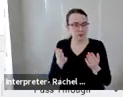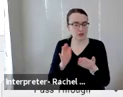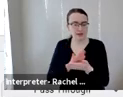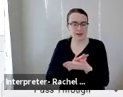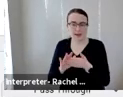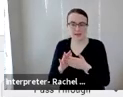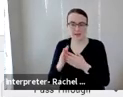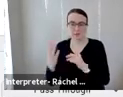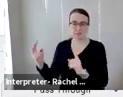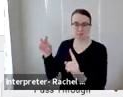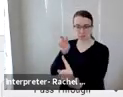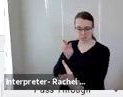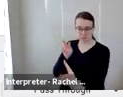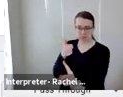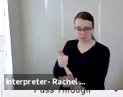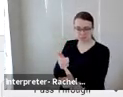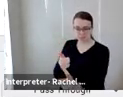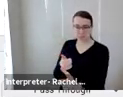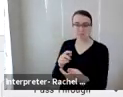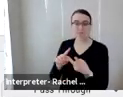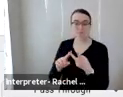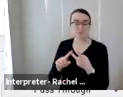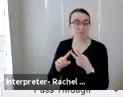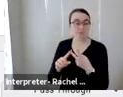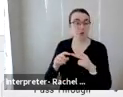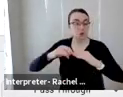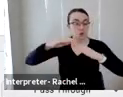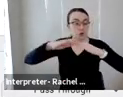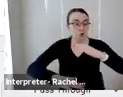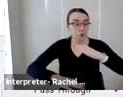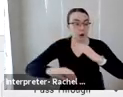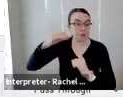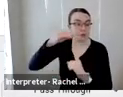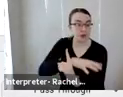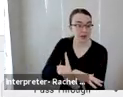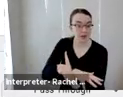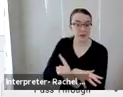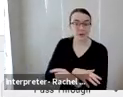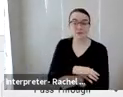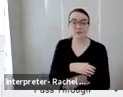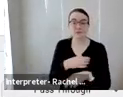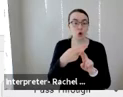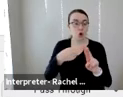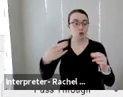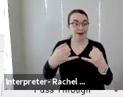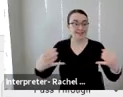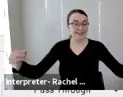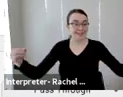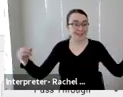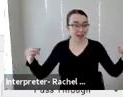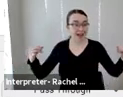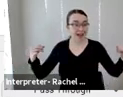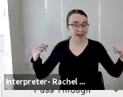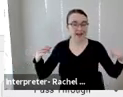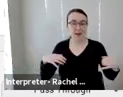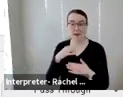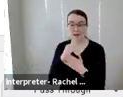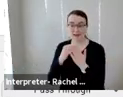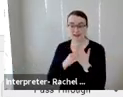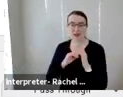perspective. It gives me a drop shadow. It gives me a horizon line. And my sketch just got a